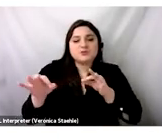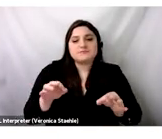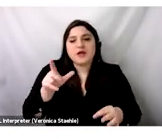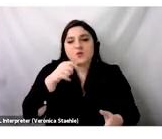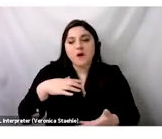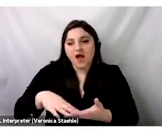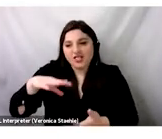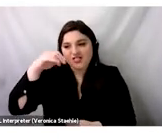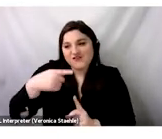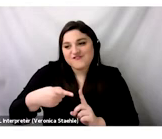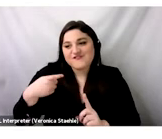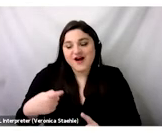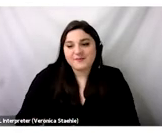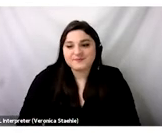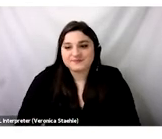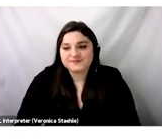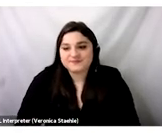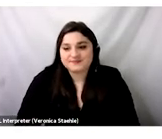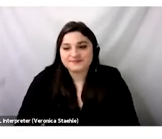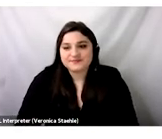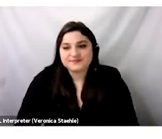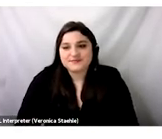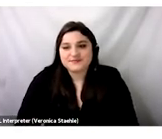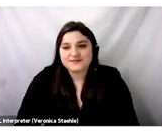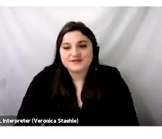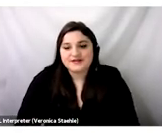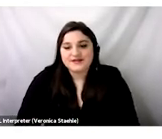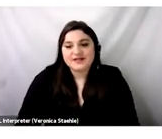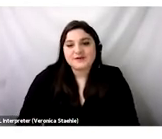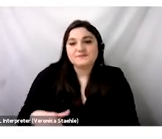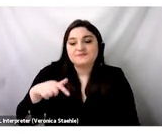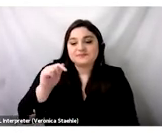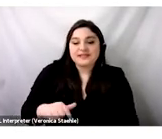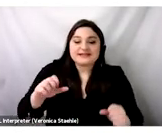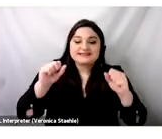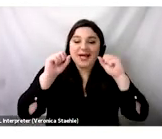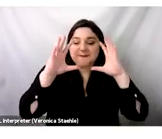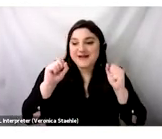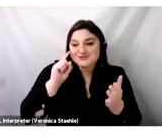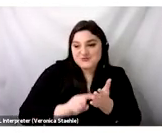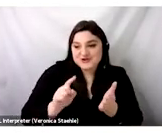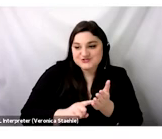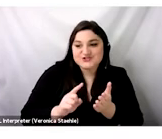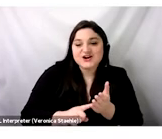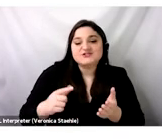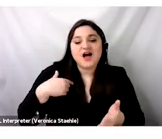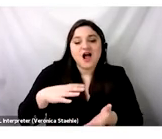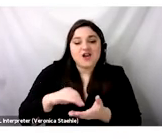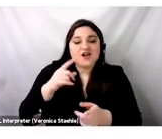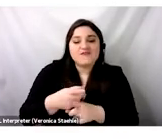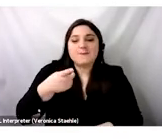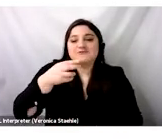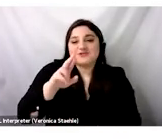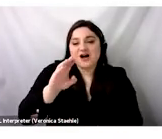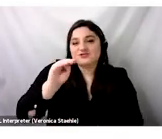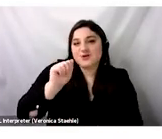people credit. I mean, you know, this amazing research that I did with Five Gyres Institute, this adorable family, Dr. Marcus Erickson, his